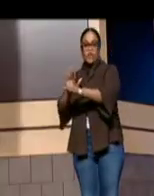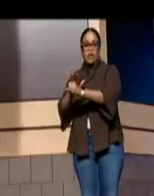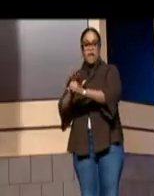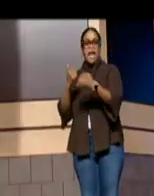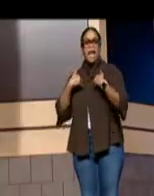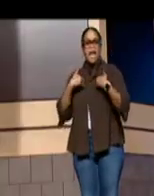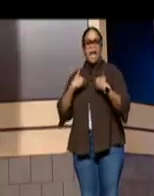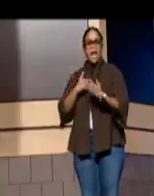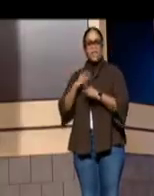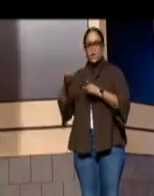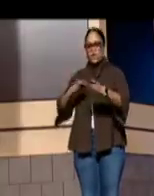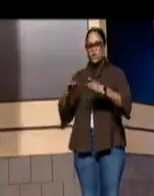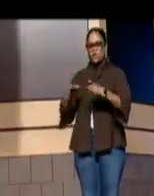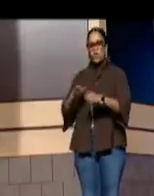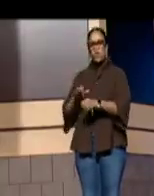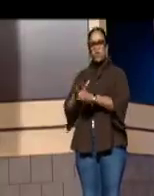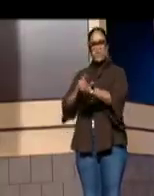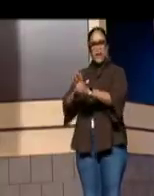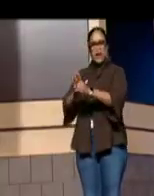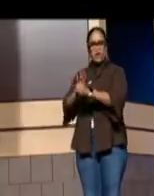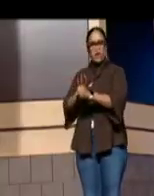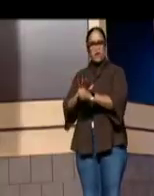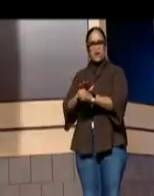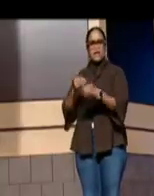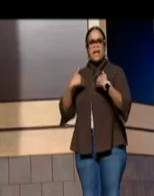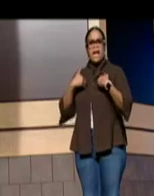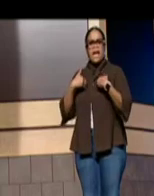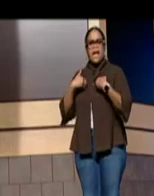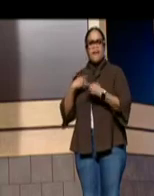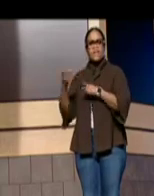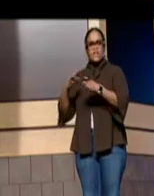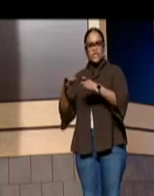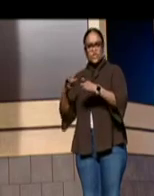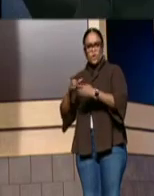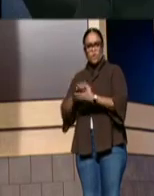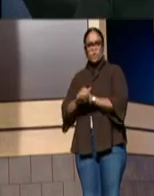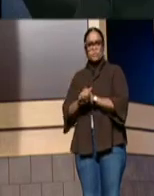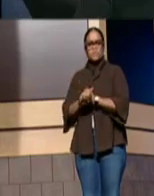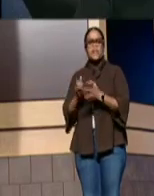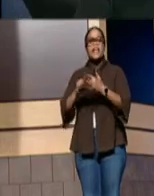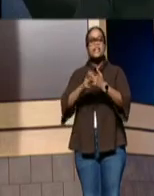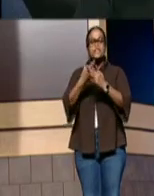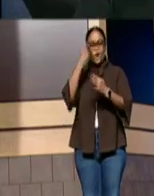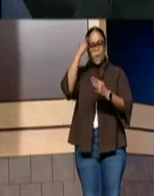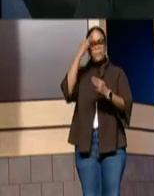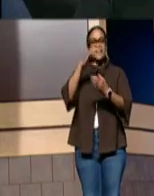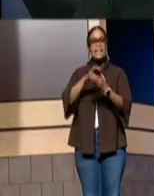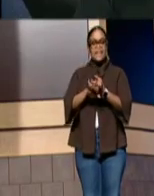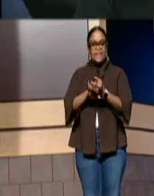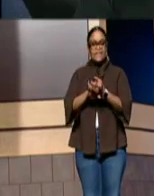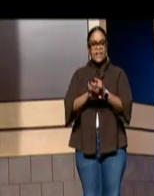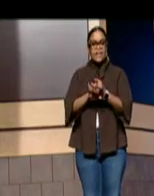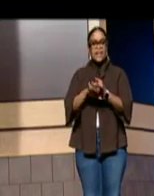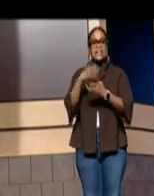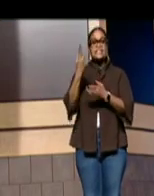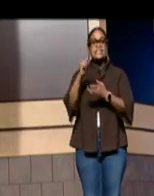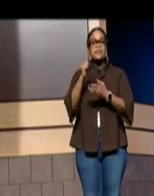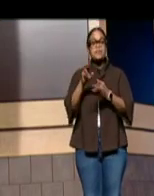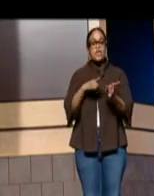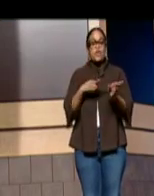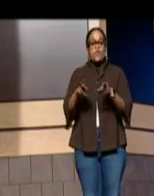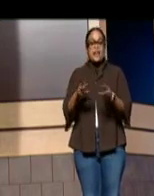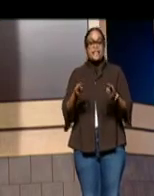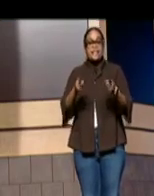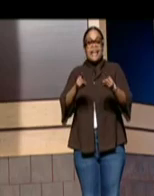over that block. Take authority over that apartment complex. Yes. And start believing, because something's getting ready to